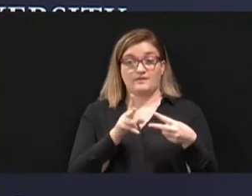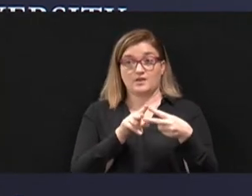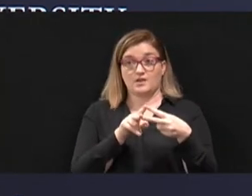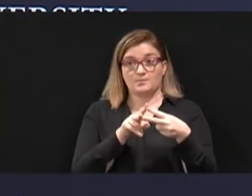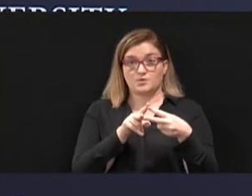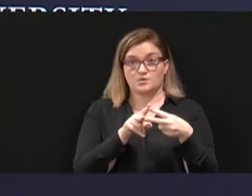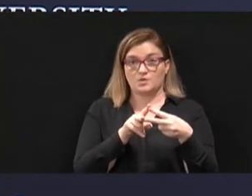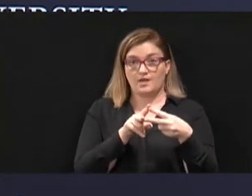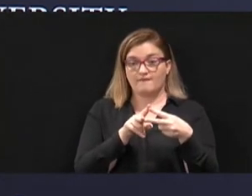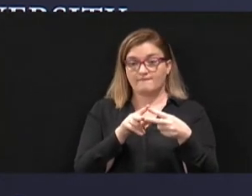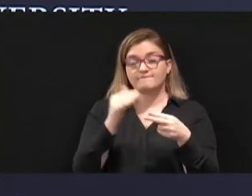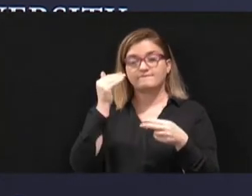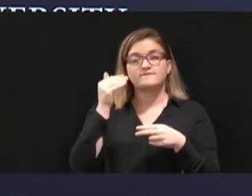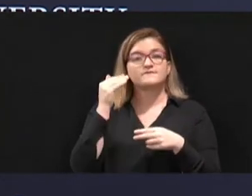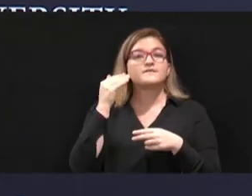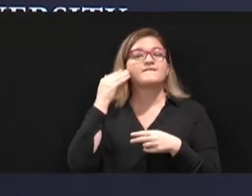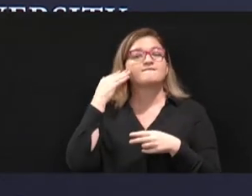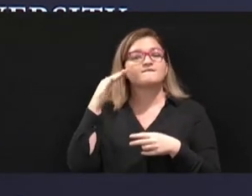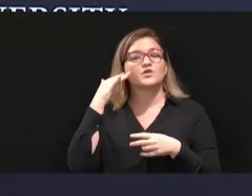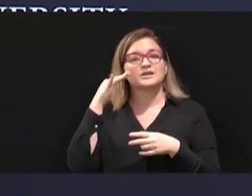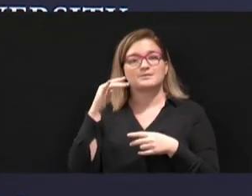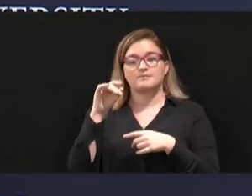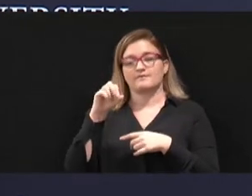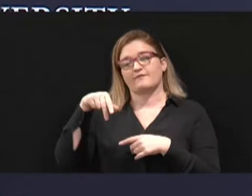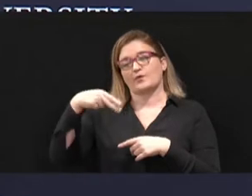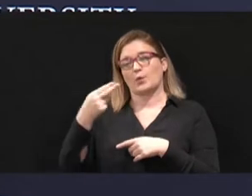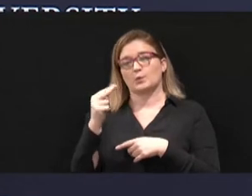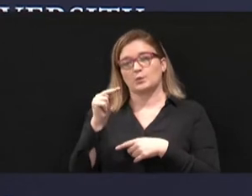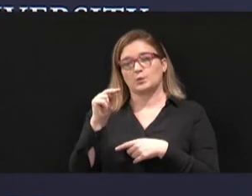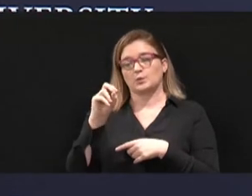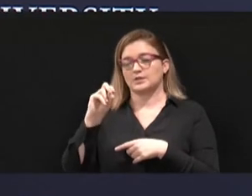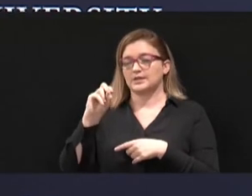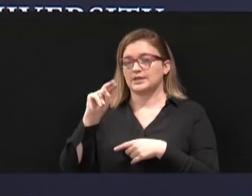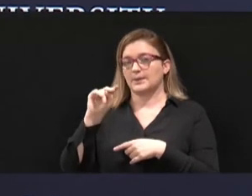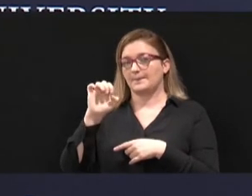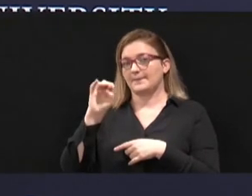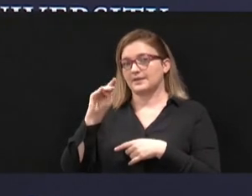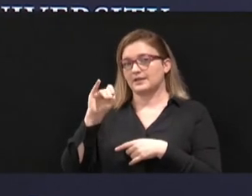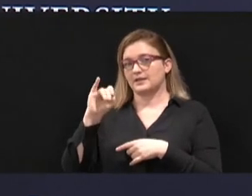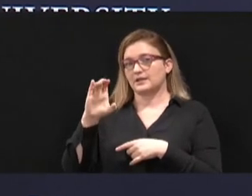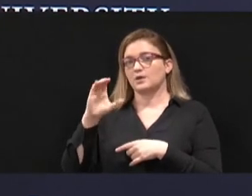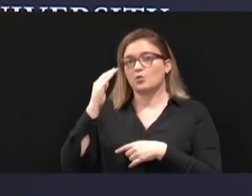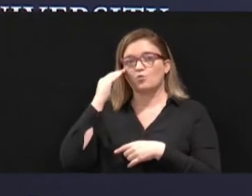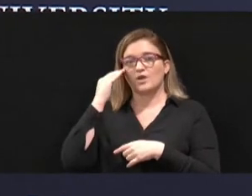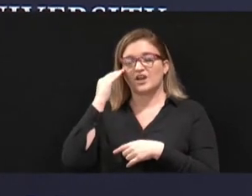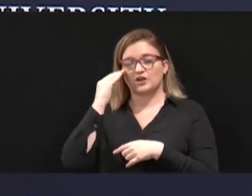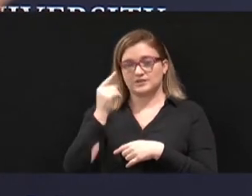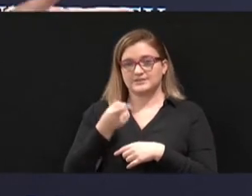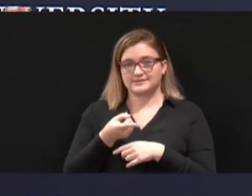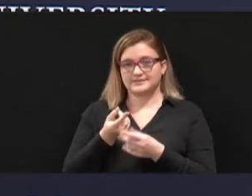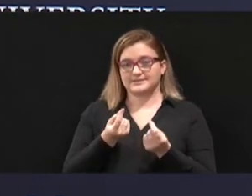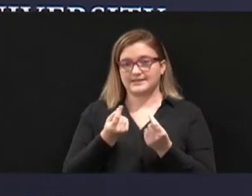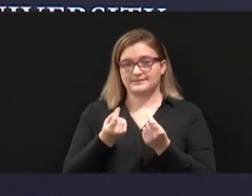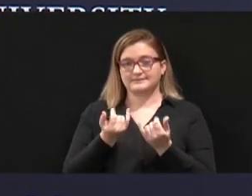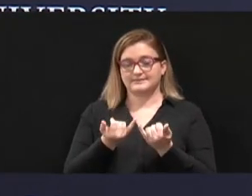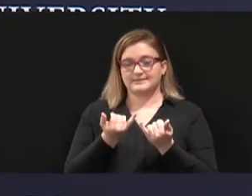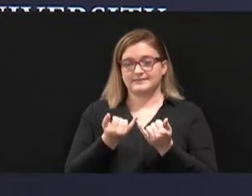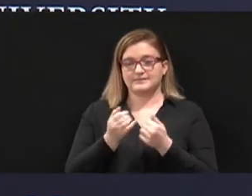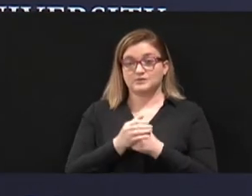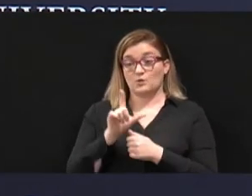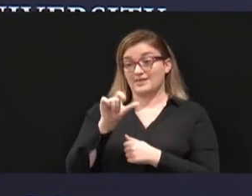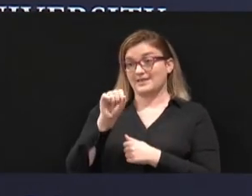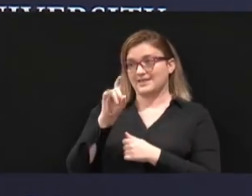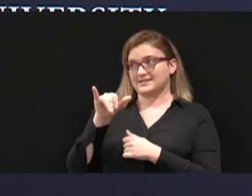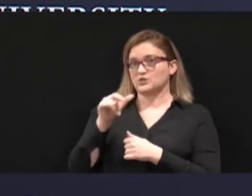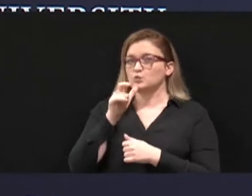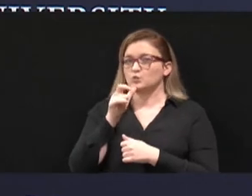awareness activities to with you today. And Lacey, who did the cards, invented the